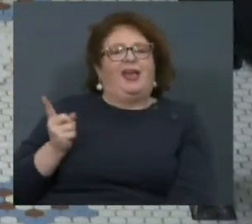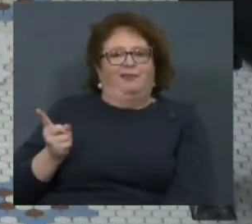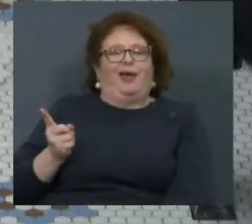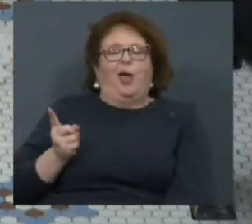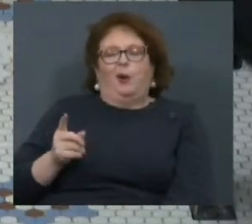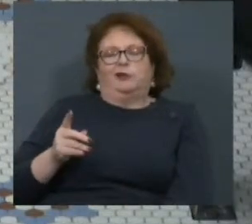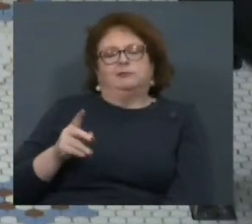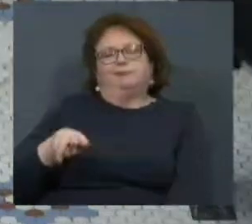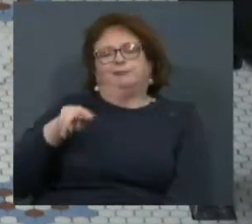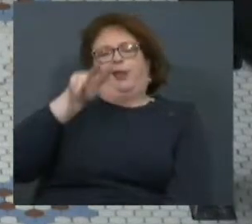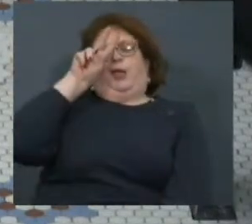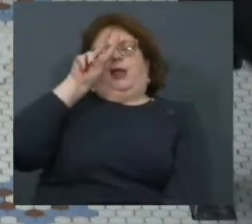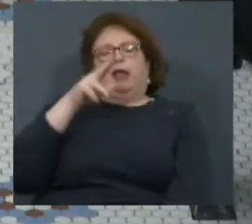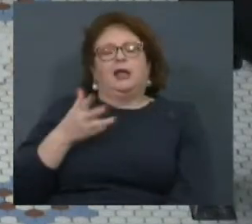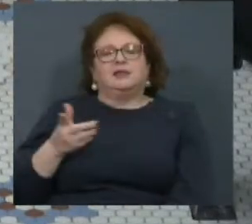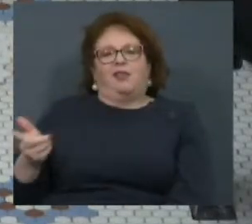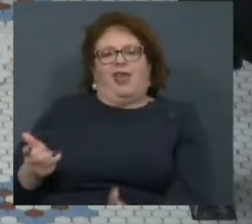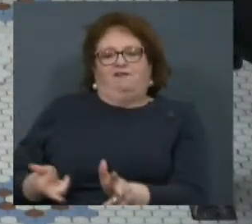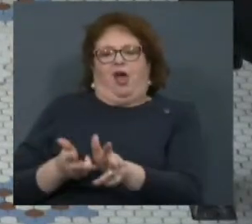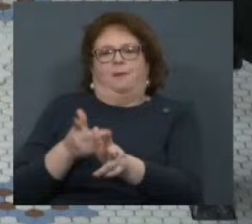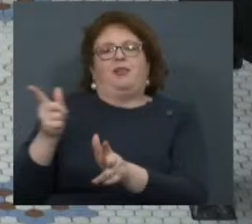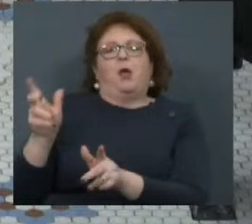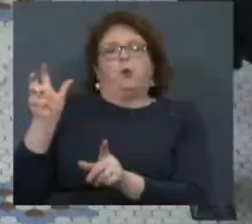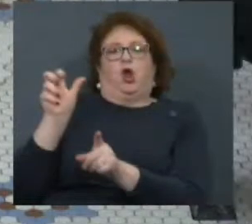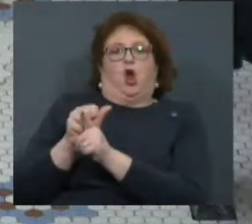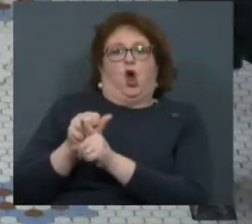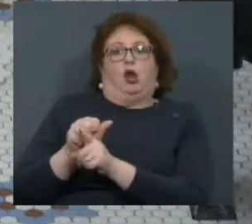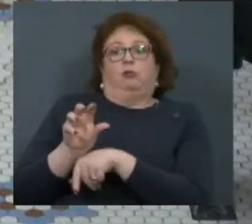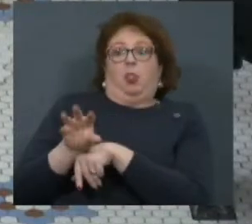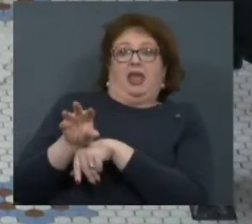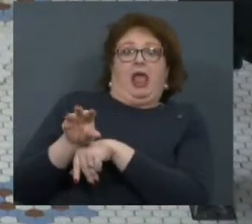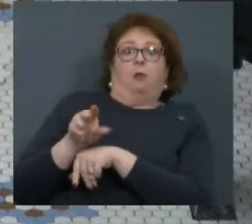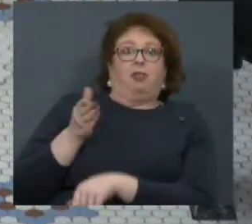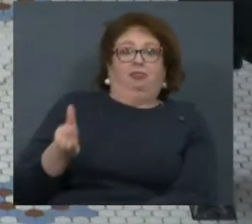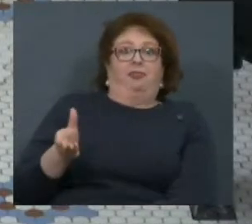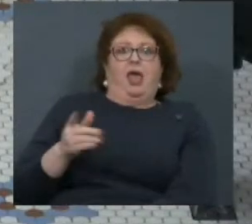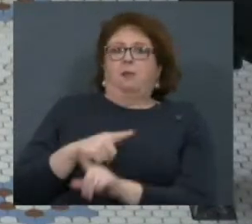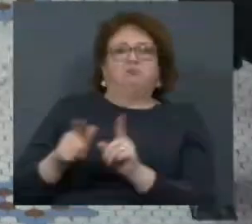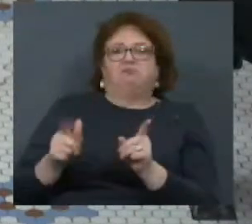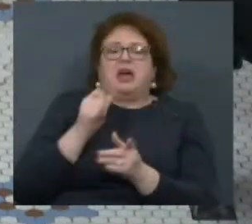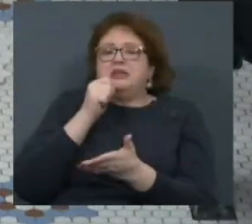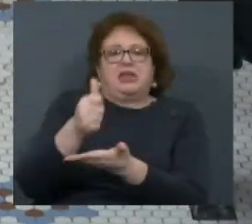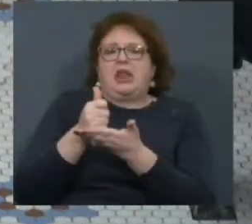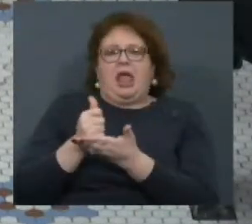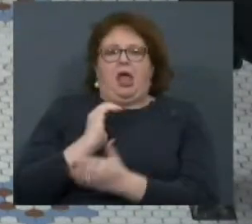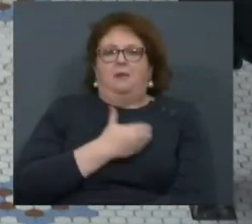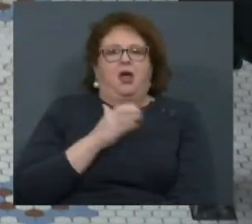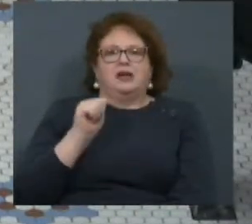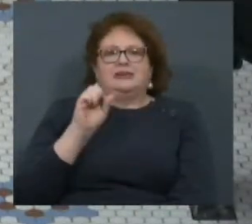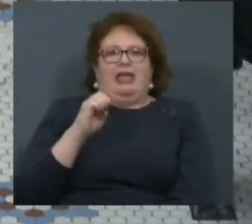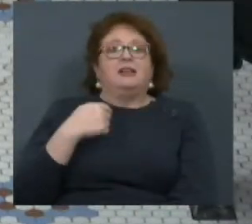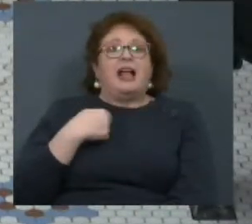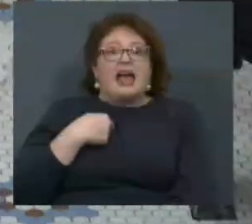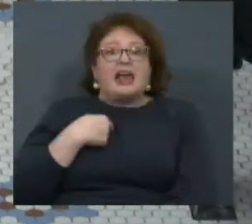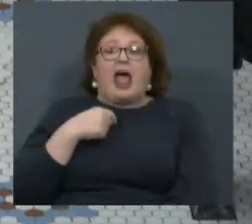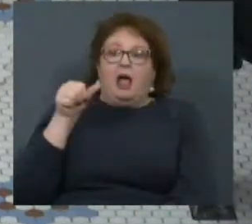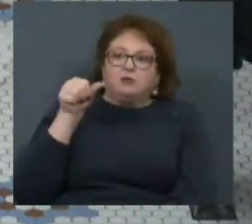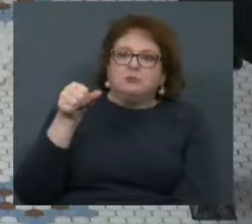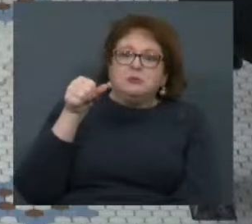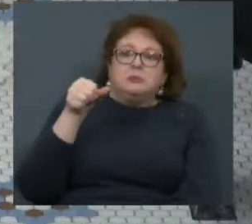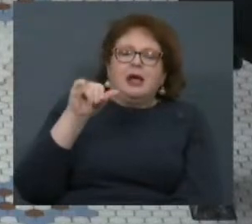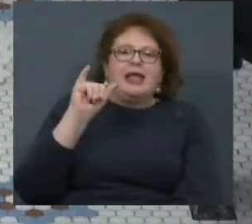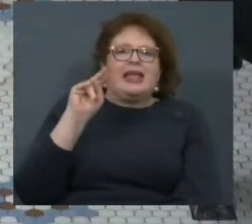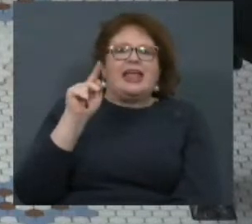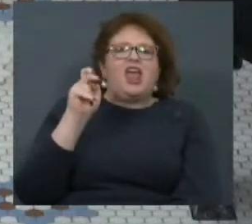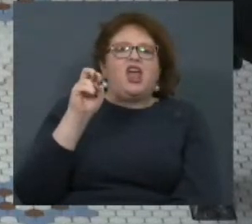camera. But that's not helping the case. In fact, I hit the button on the intercom to get police to open the door, and the